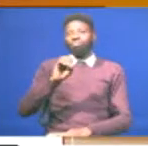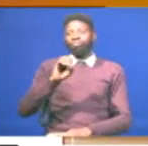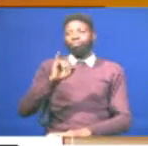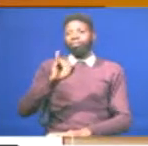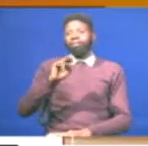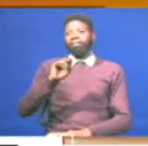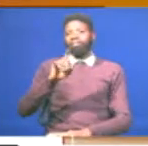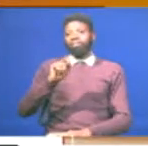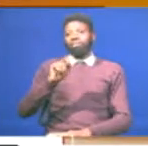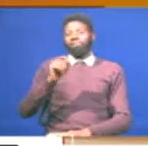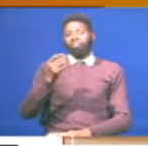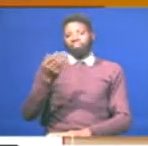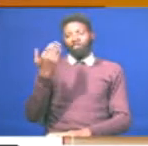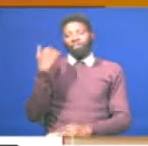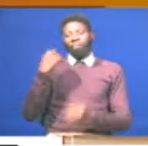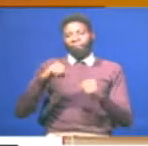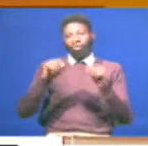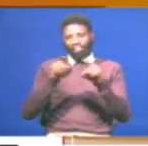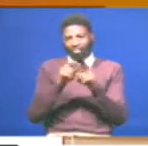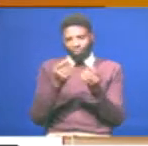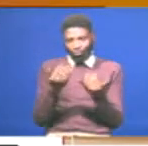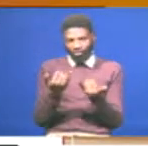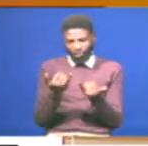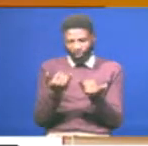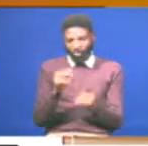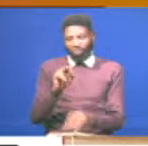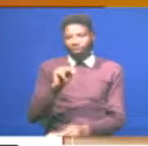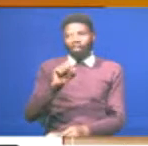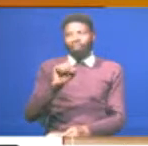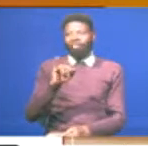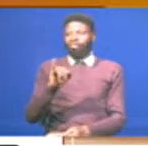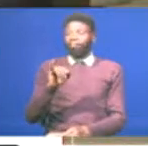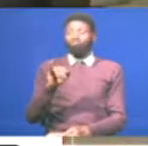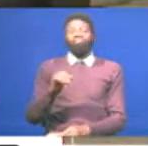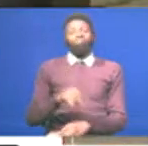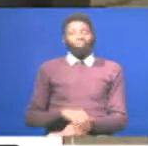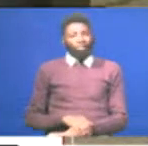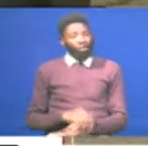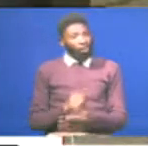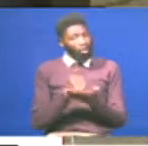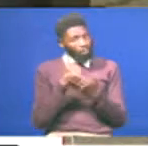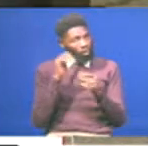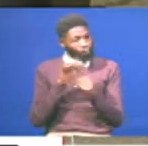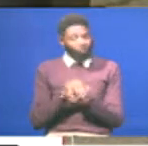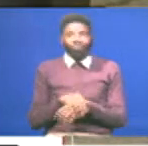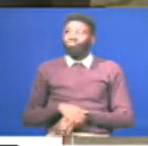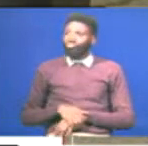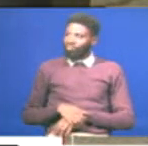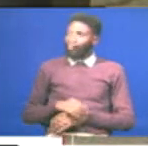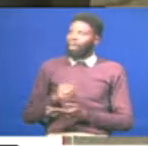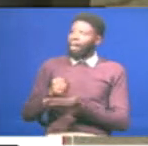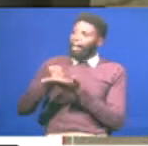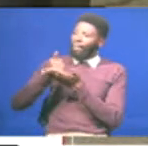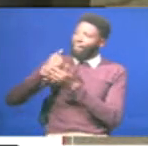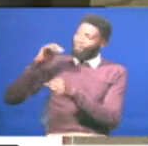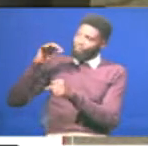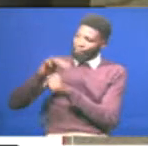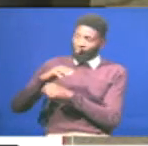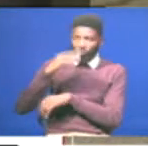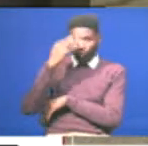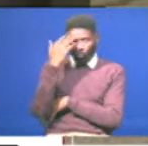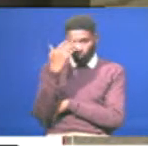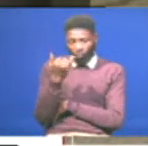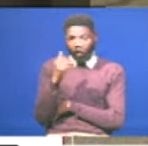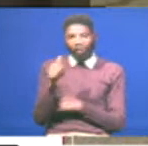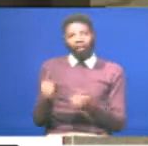is like NIS. Okay. So they were quite instrumental. They were extremely instrumental, because at one point the